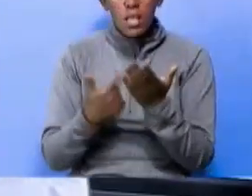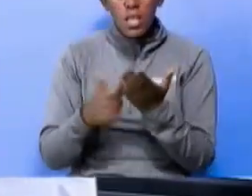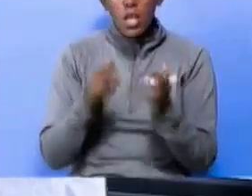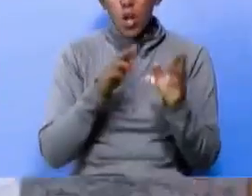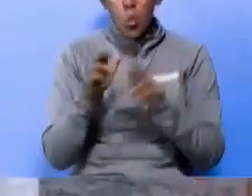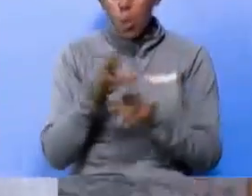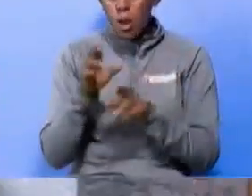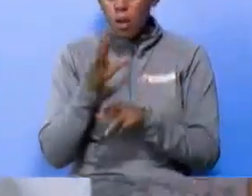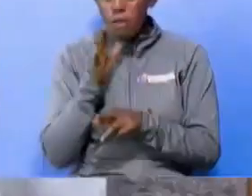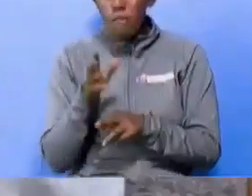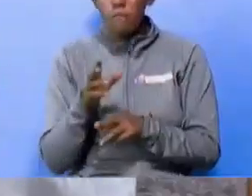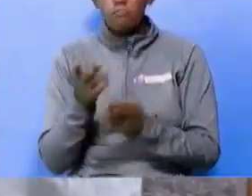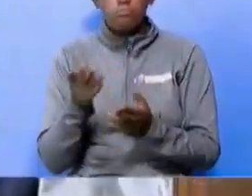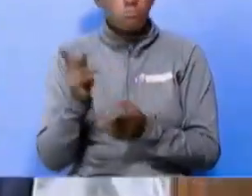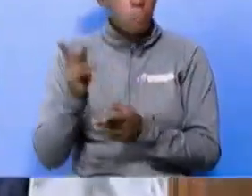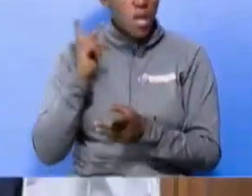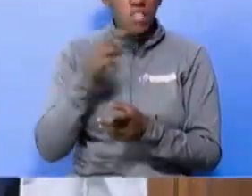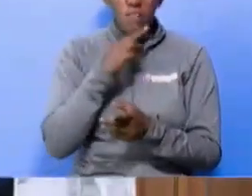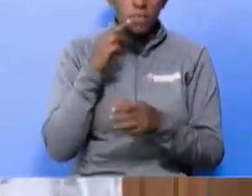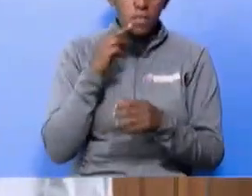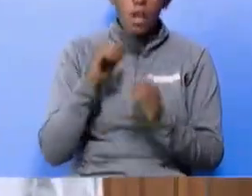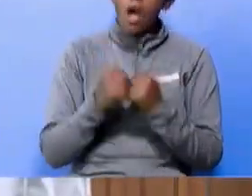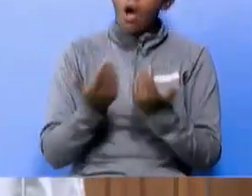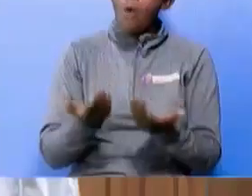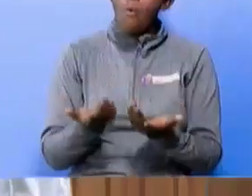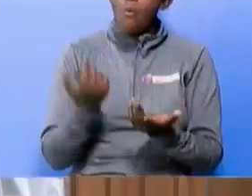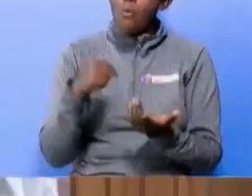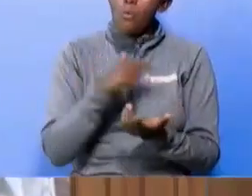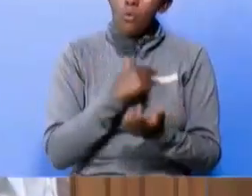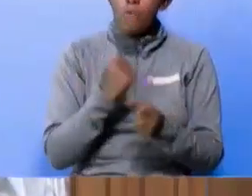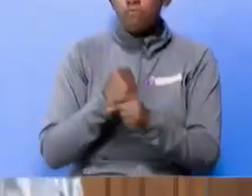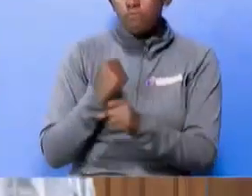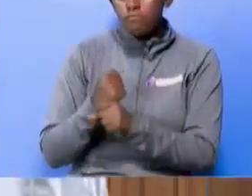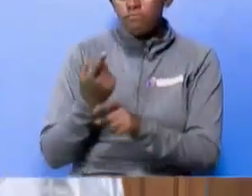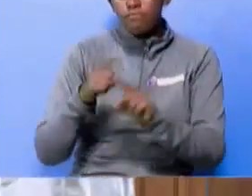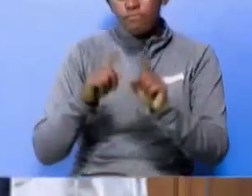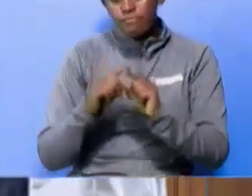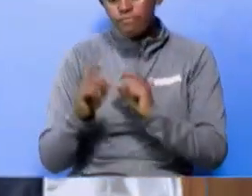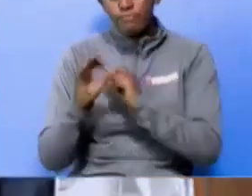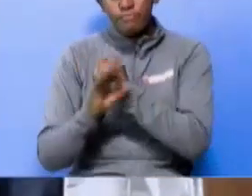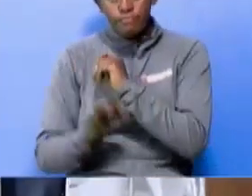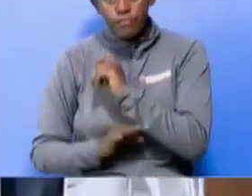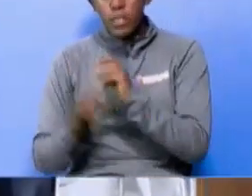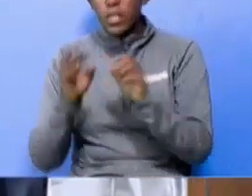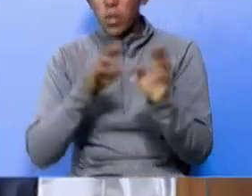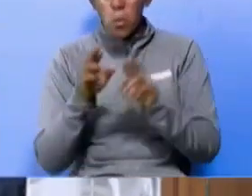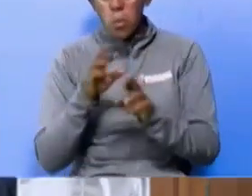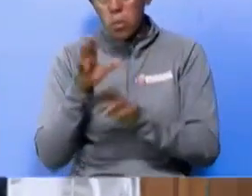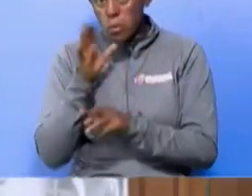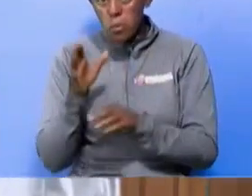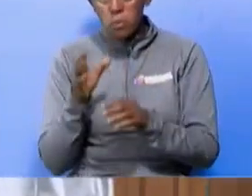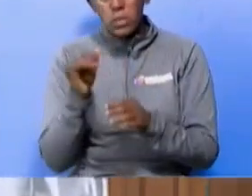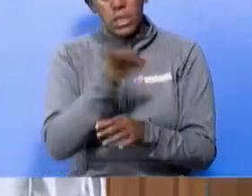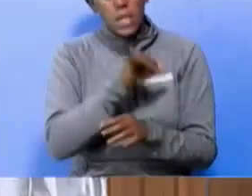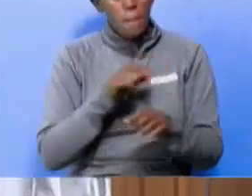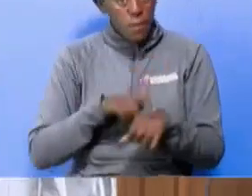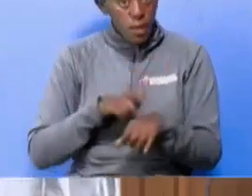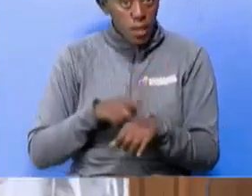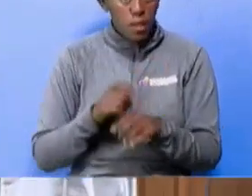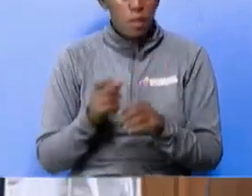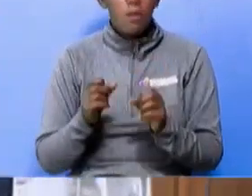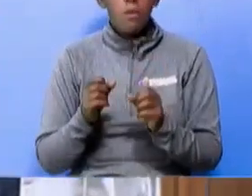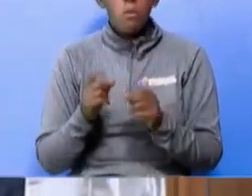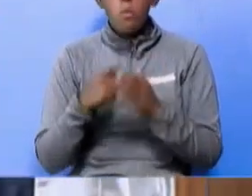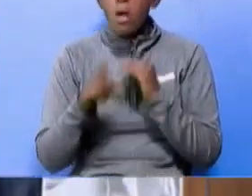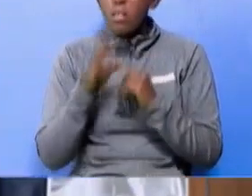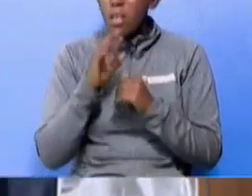regular and irregular past verbs are how we are forming regular and irregular verbs, and at the same time, okay, what